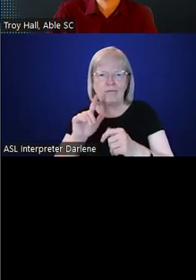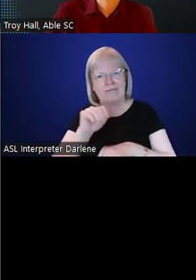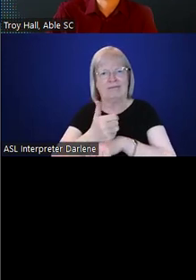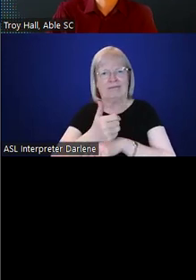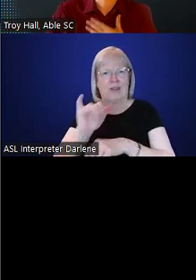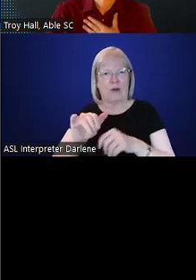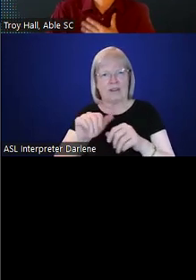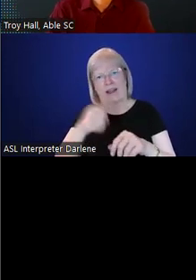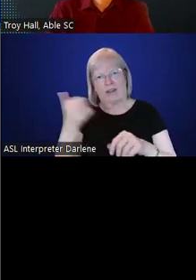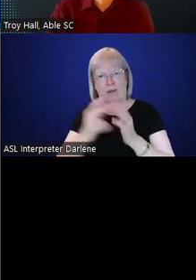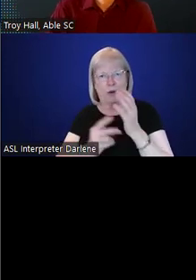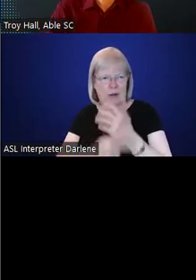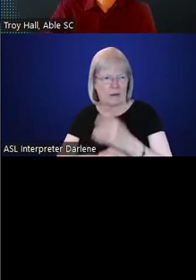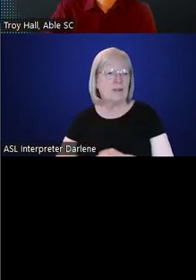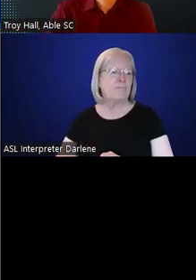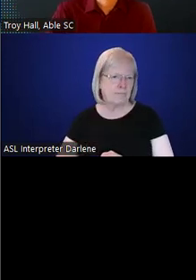Okay.